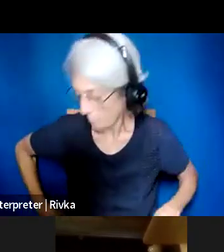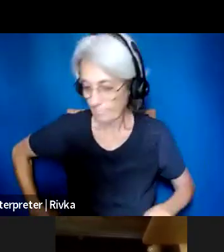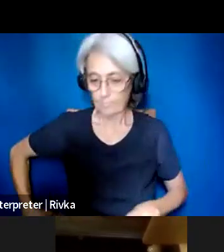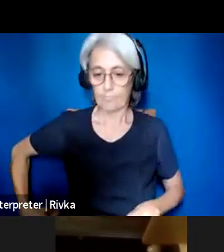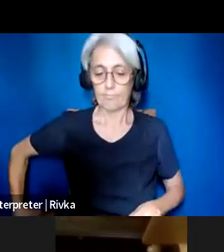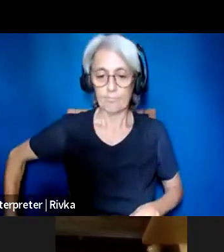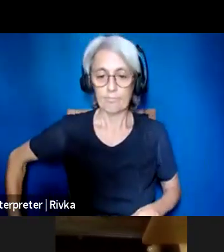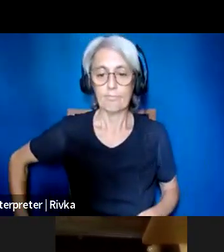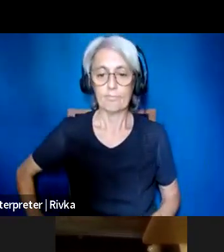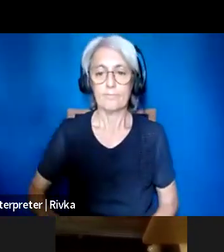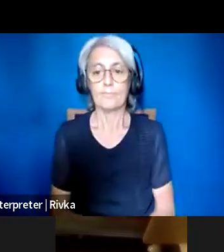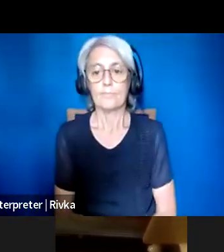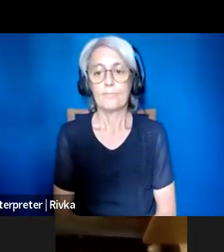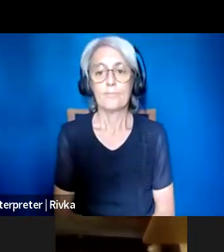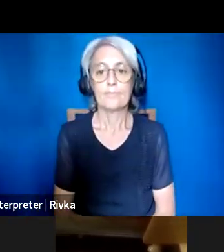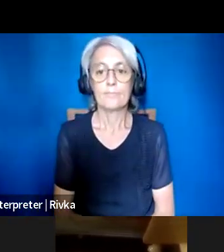Okay.